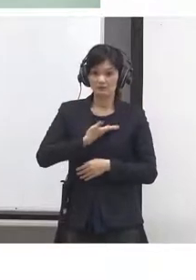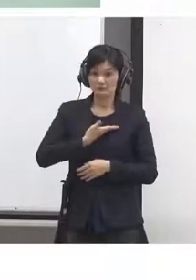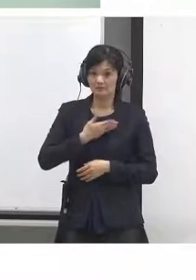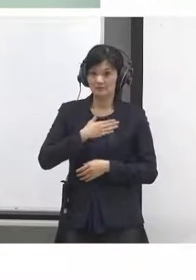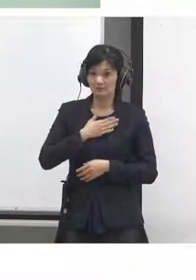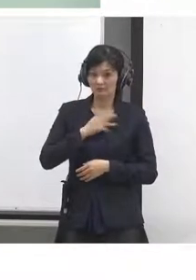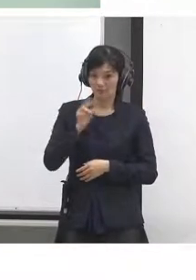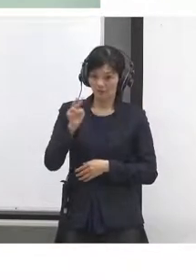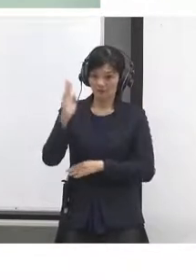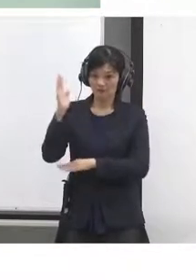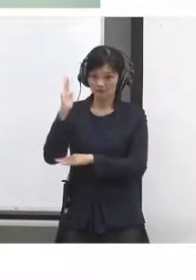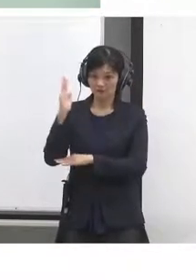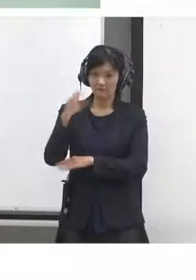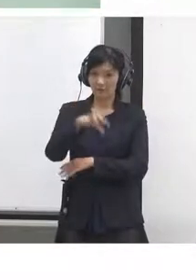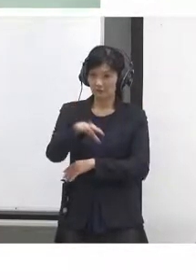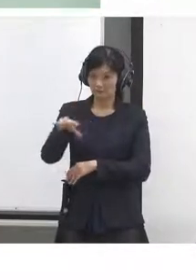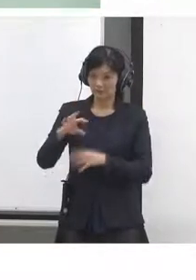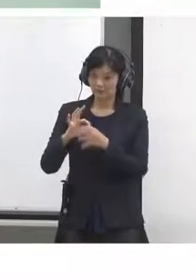explain